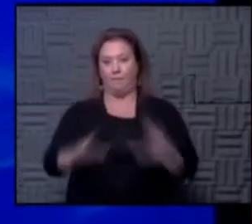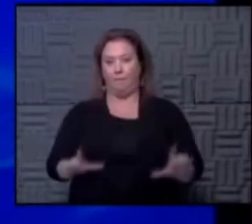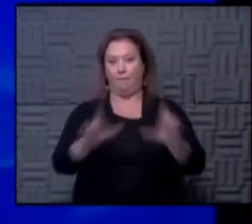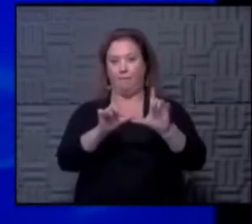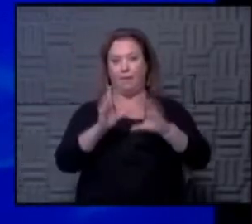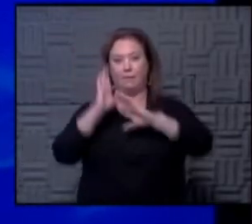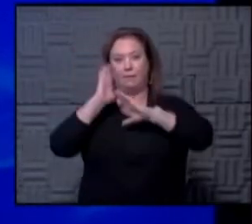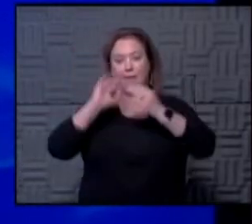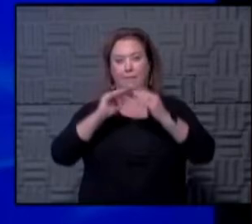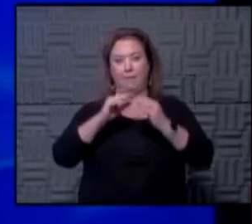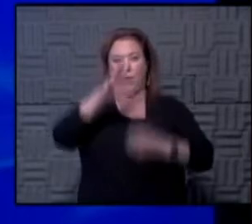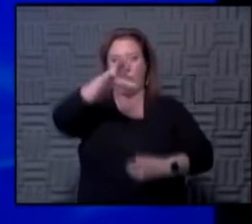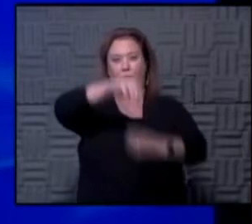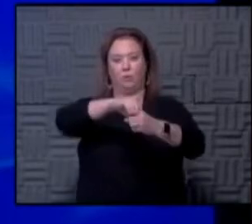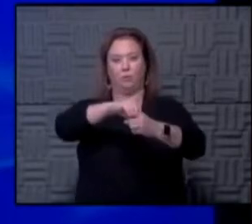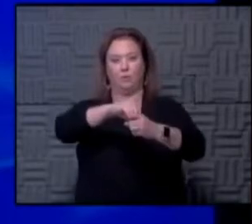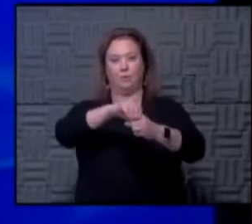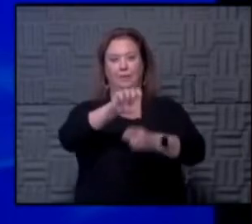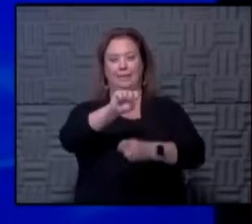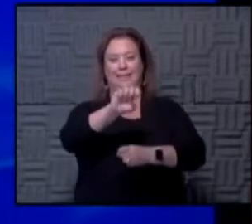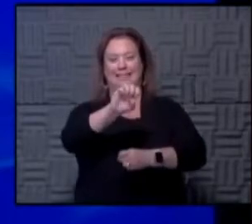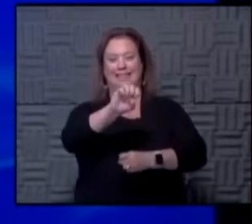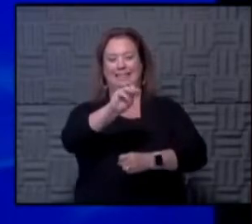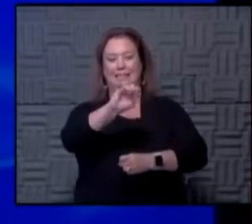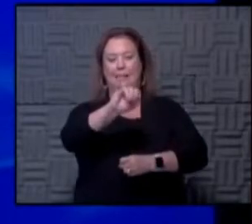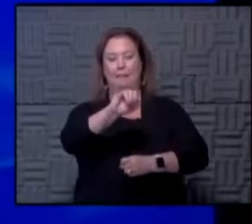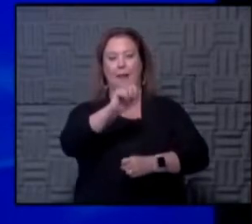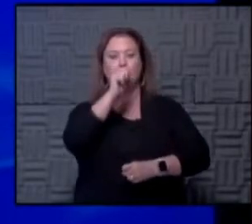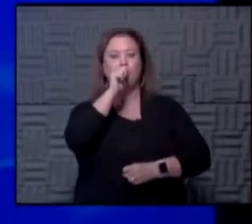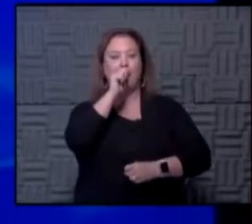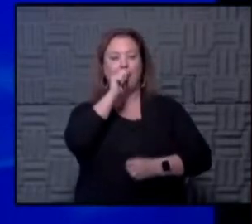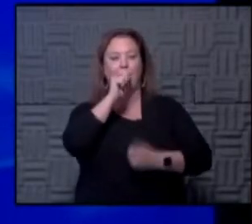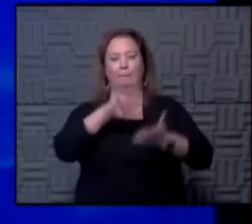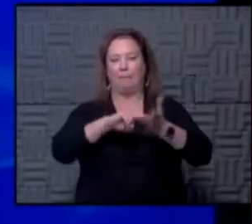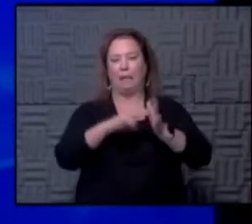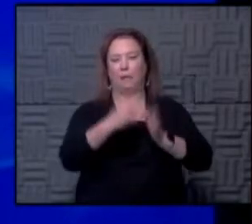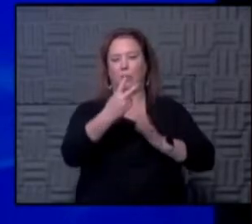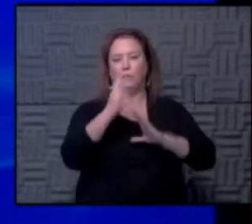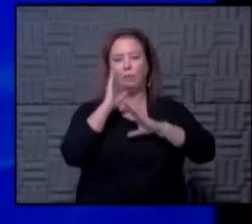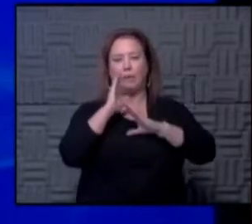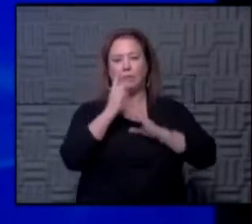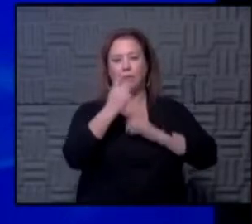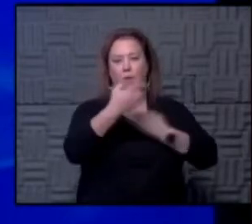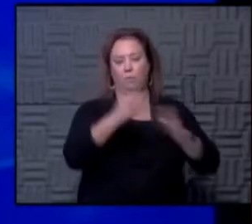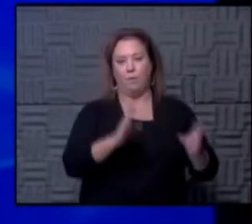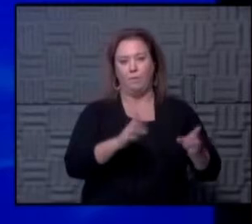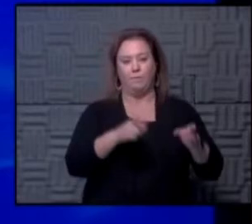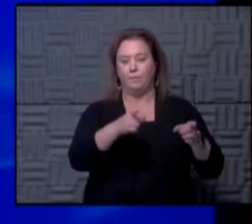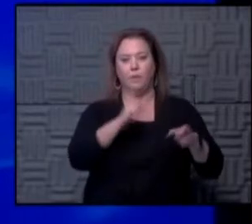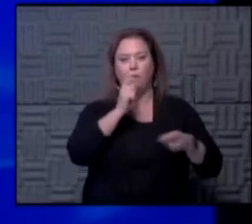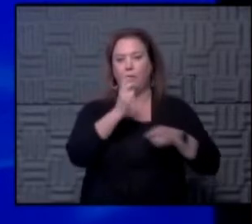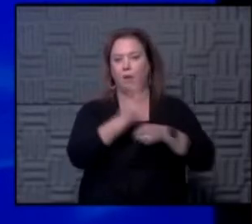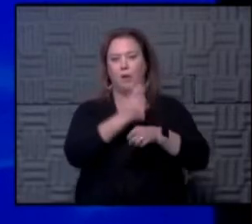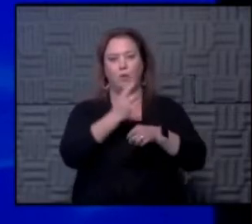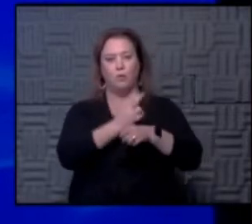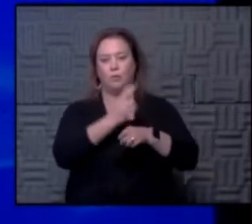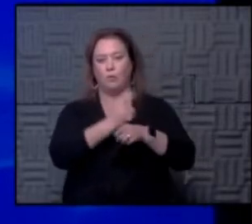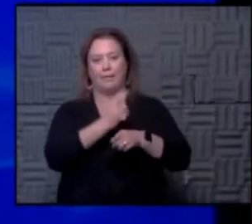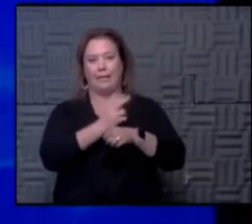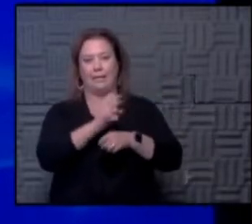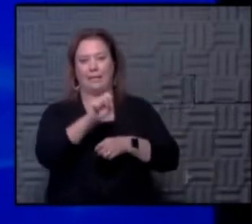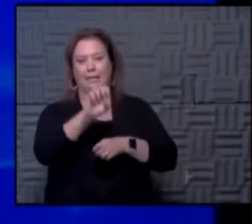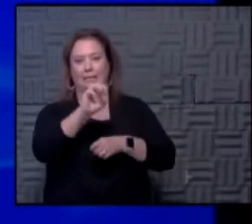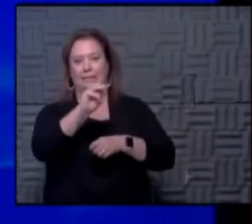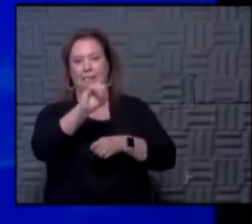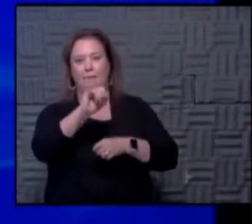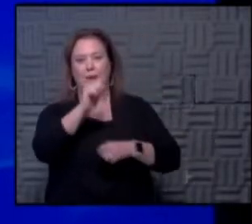licensed bed number includes semi-private rooms, 2 beds in 1 room on a number of our units. We're not using them that way right